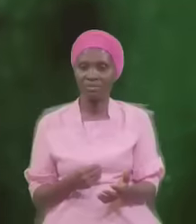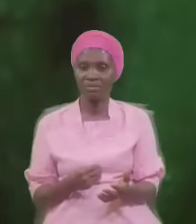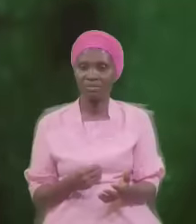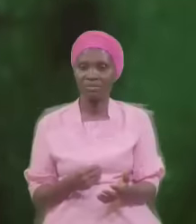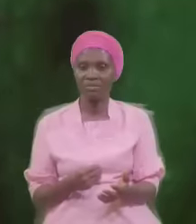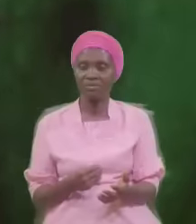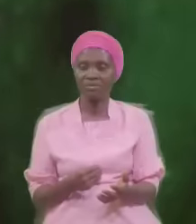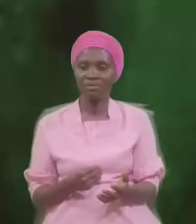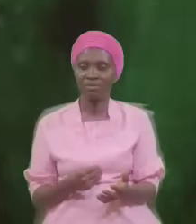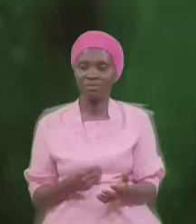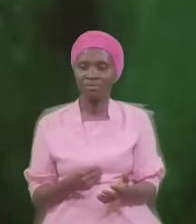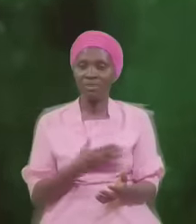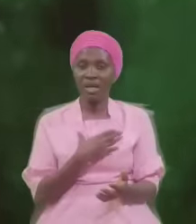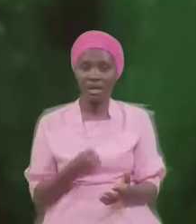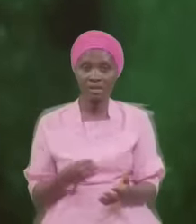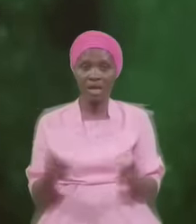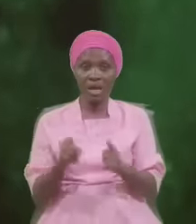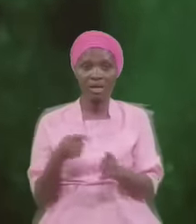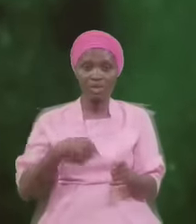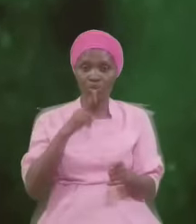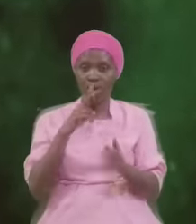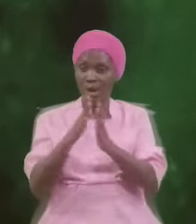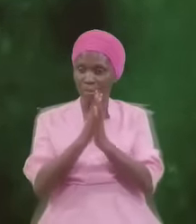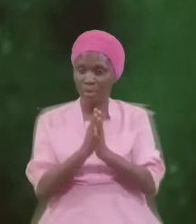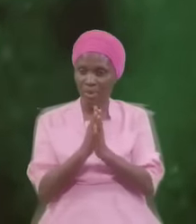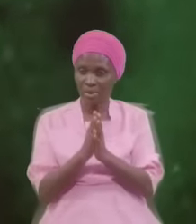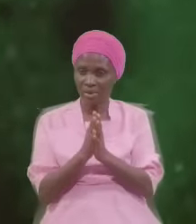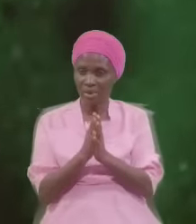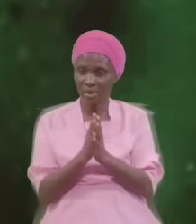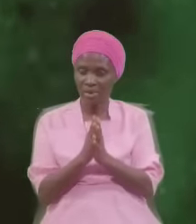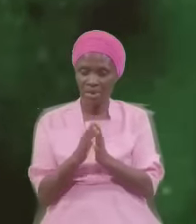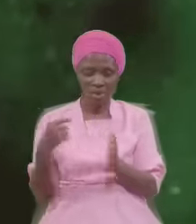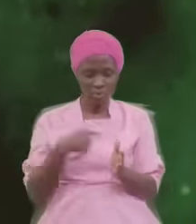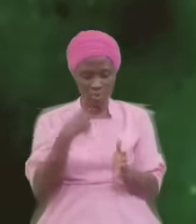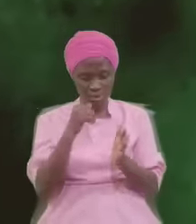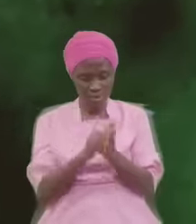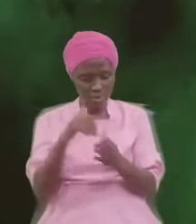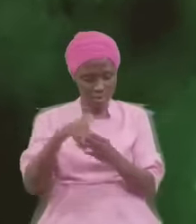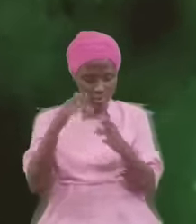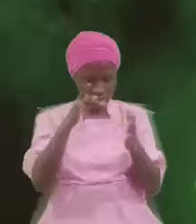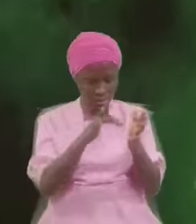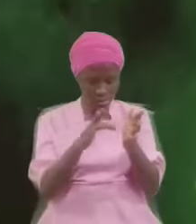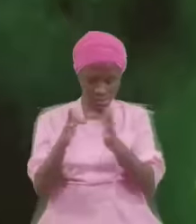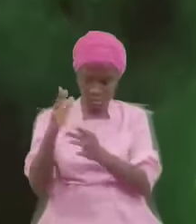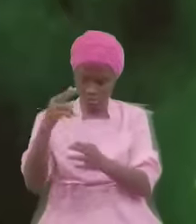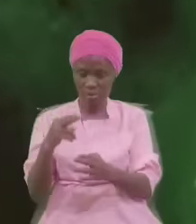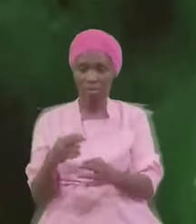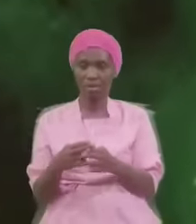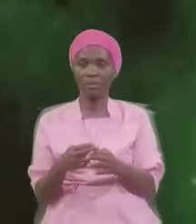one stick. And we're praying. And we said, in Jesus' name,